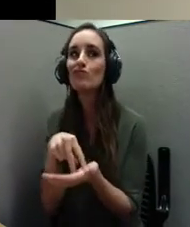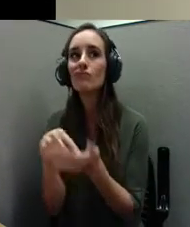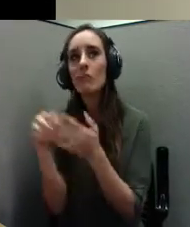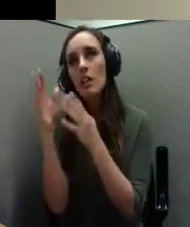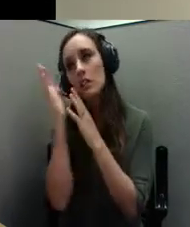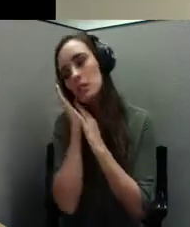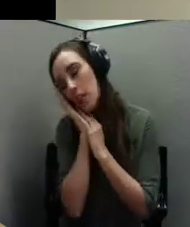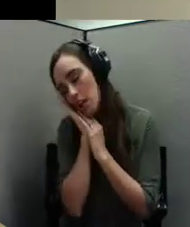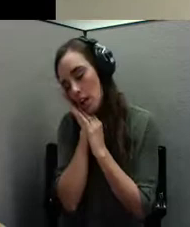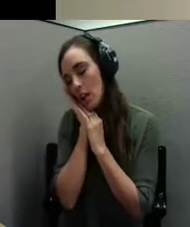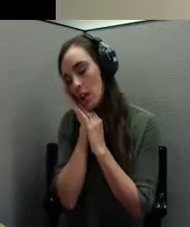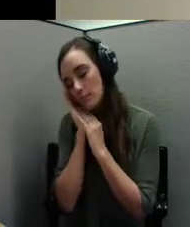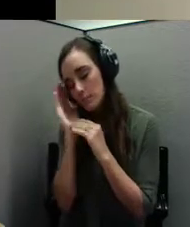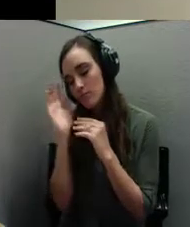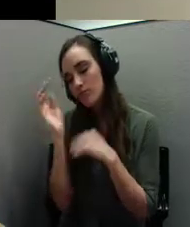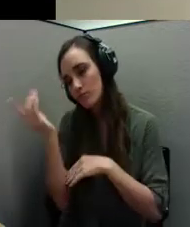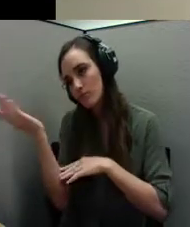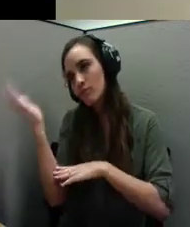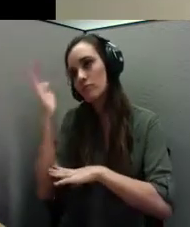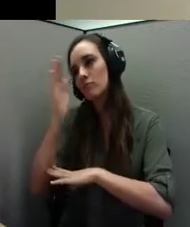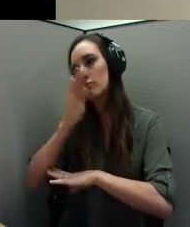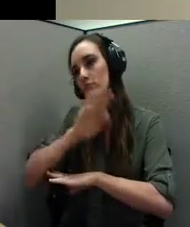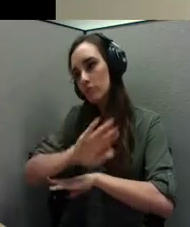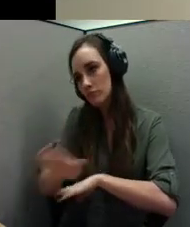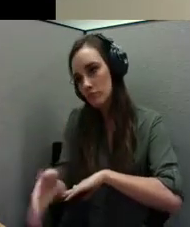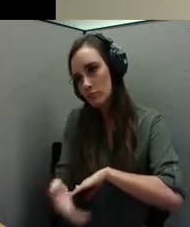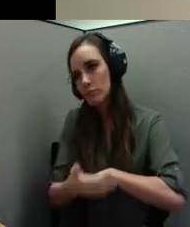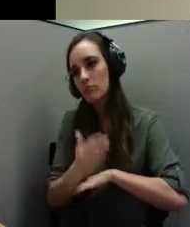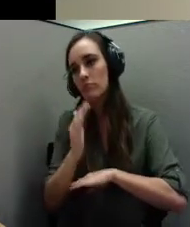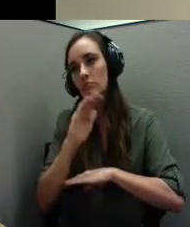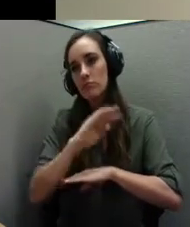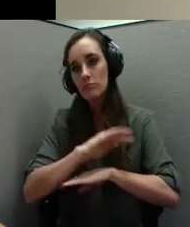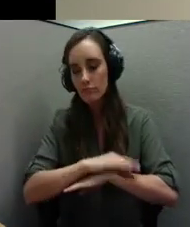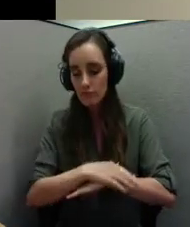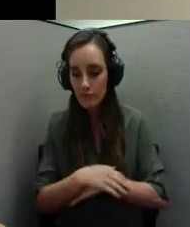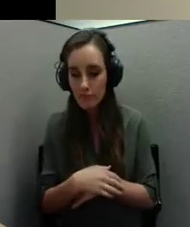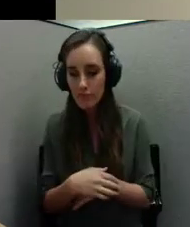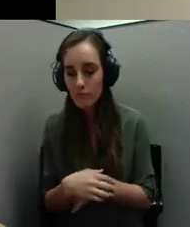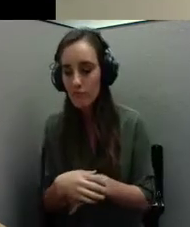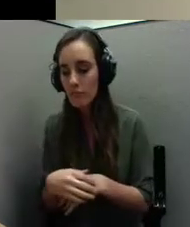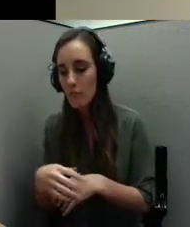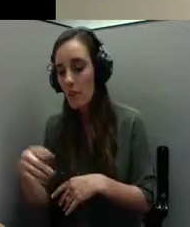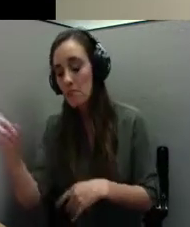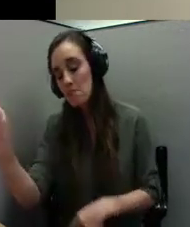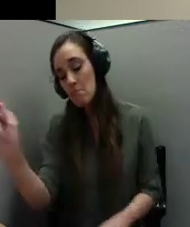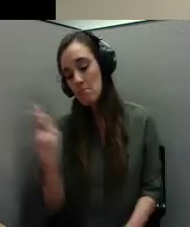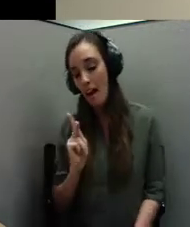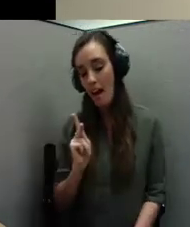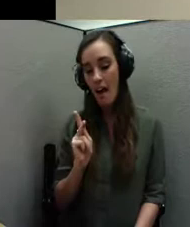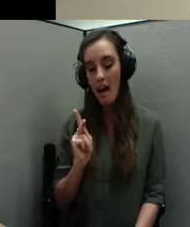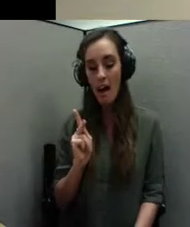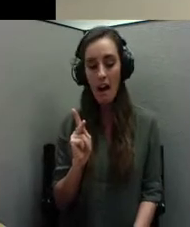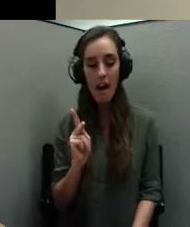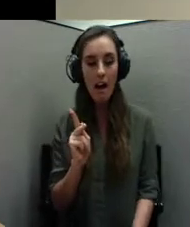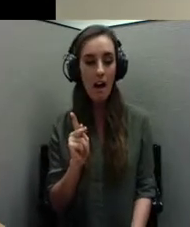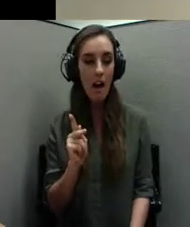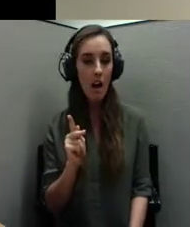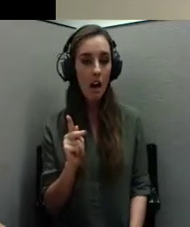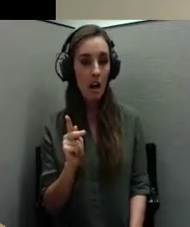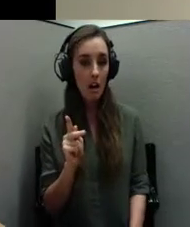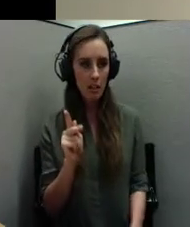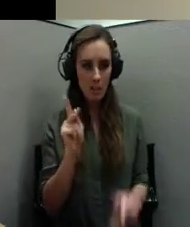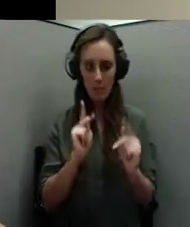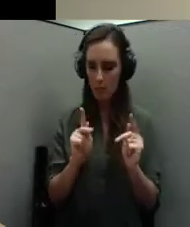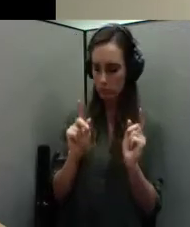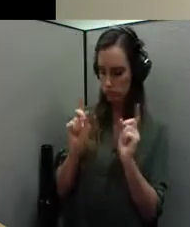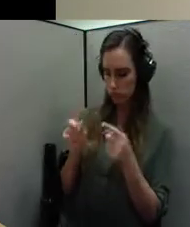sleeping. He was sleeping. And this is what he would do. He'd go from that section and sleep, and the next day he'd go to that section and sleep, and the next day he'd go